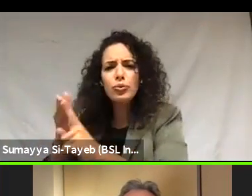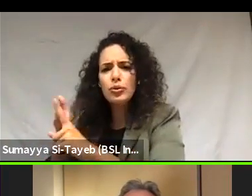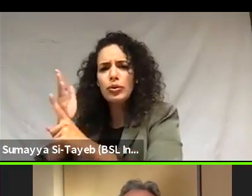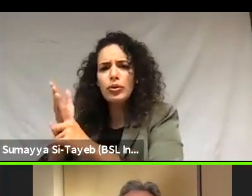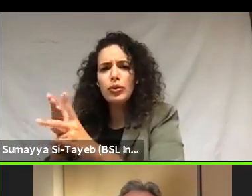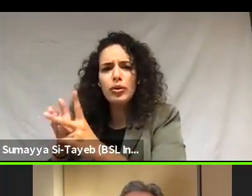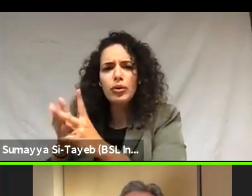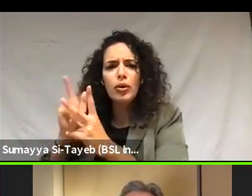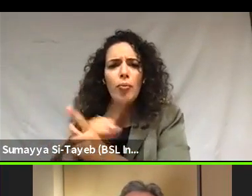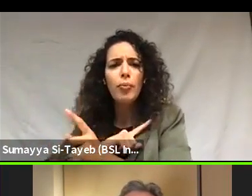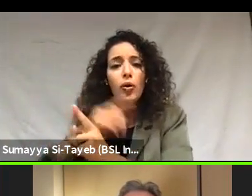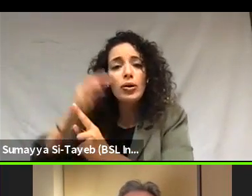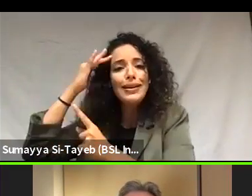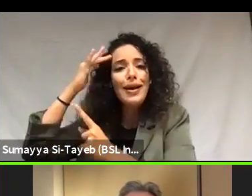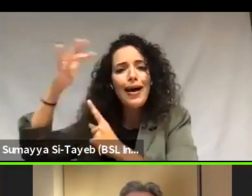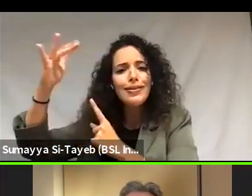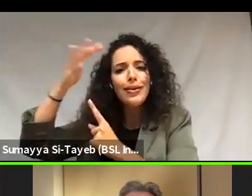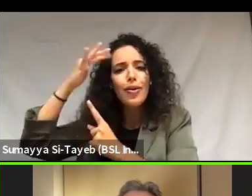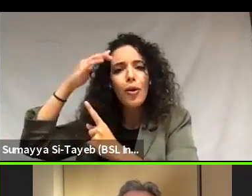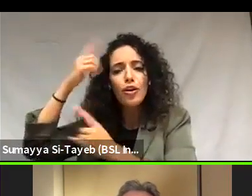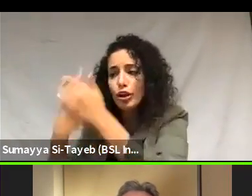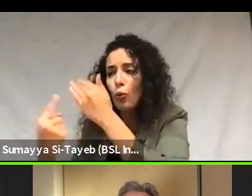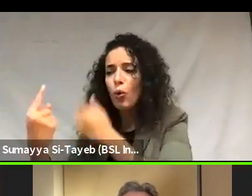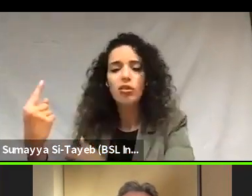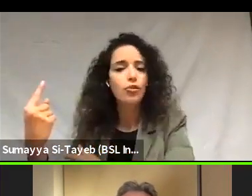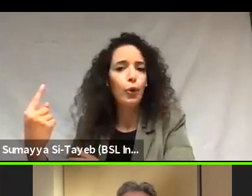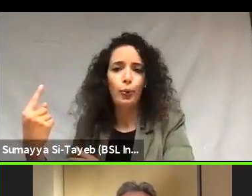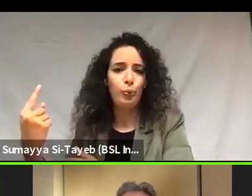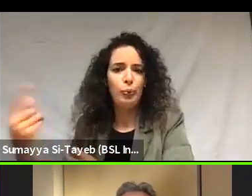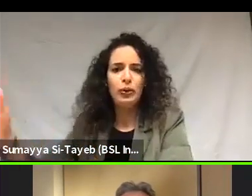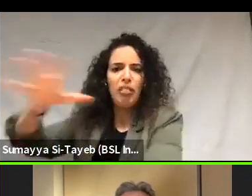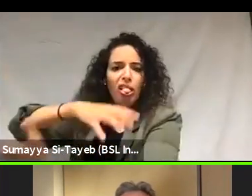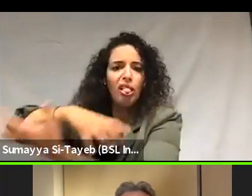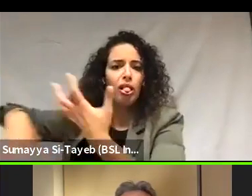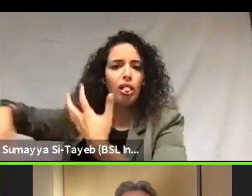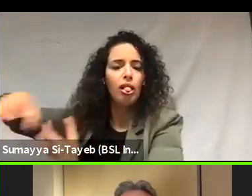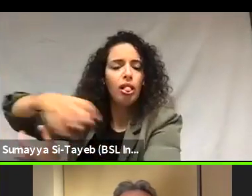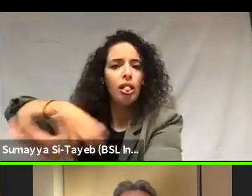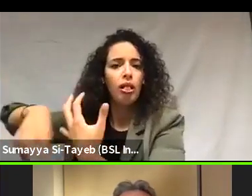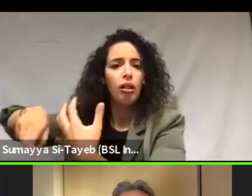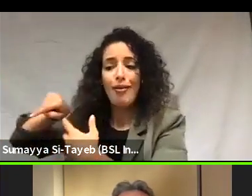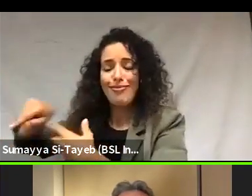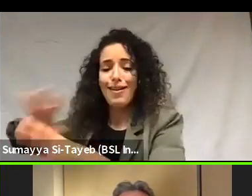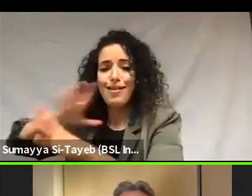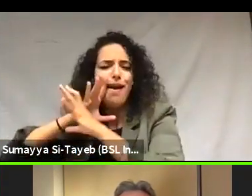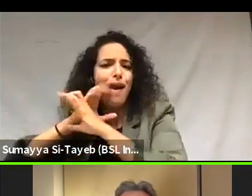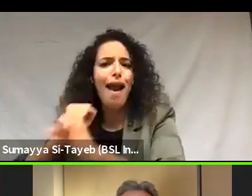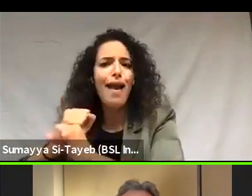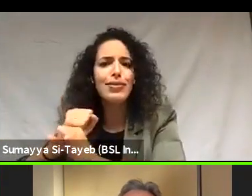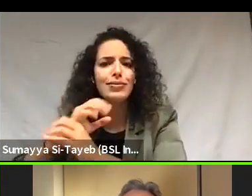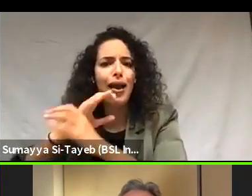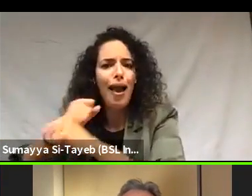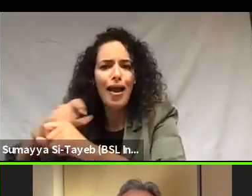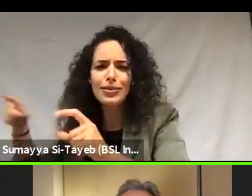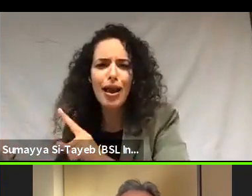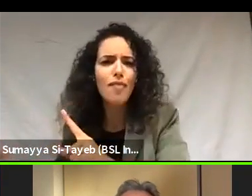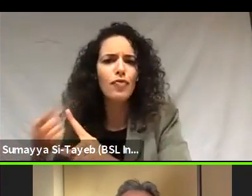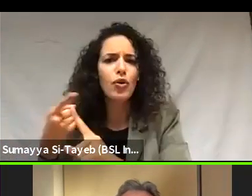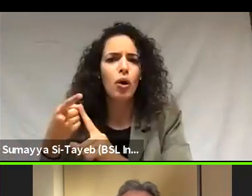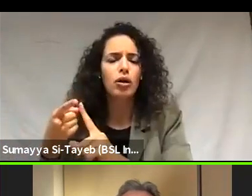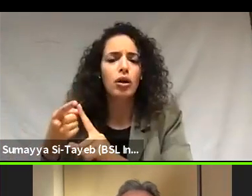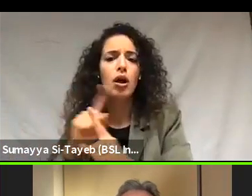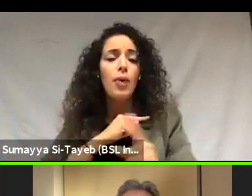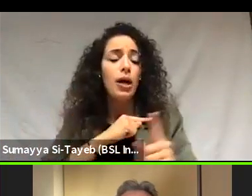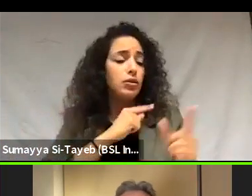ideology. They are haters. They hate everything and everybody. But whereas with ISIS and